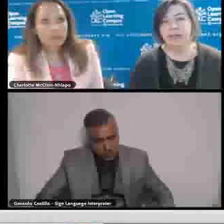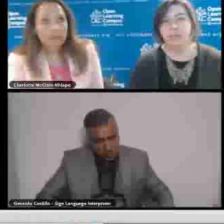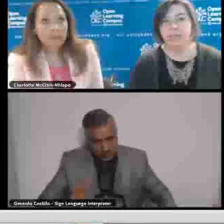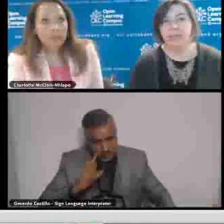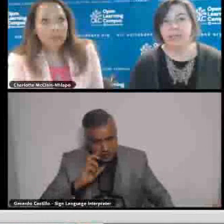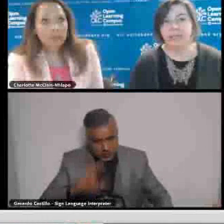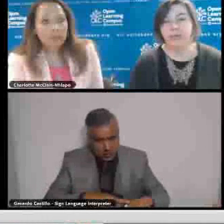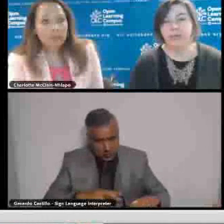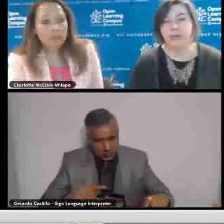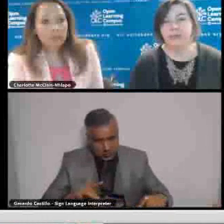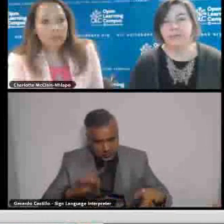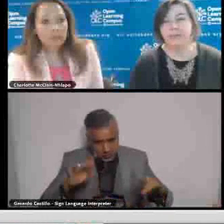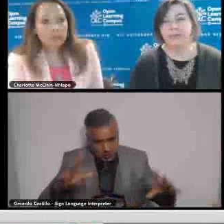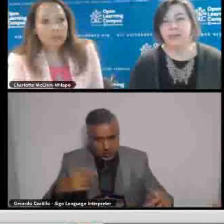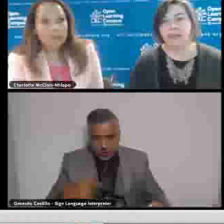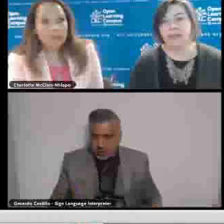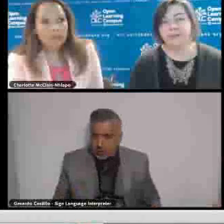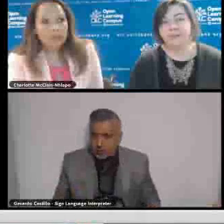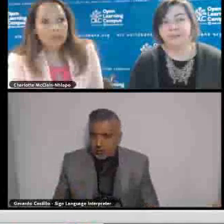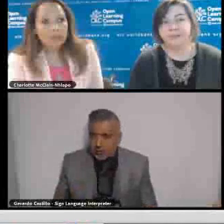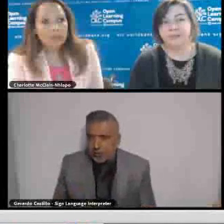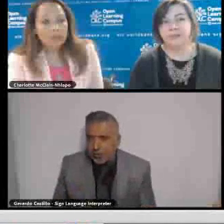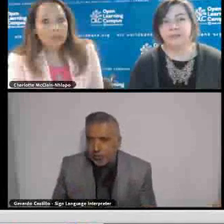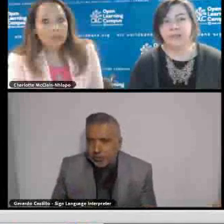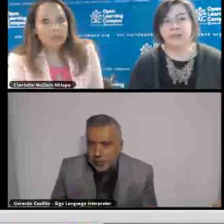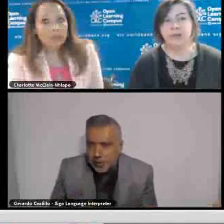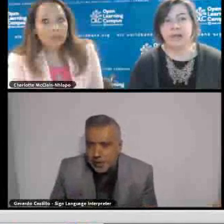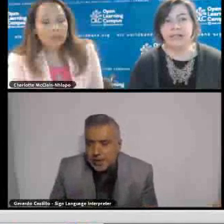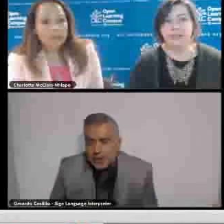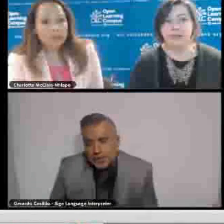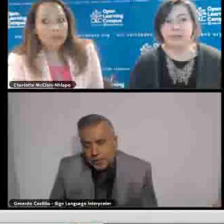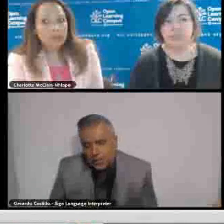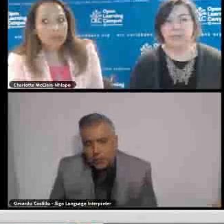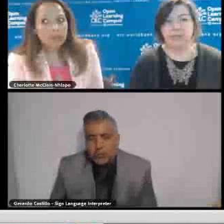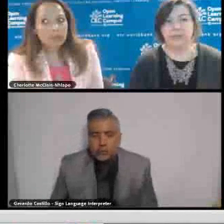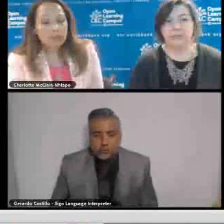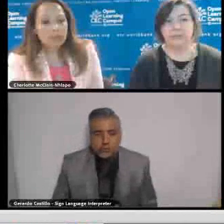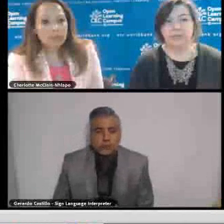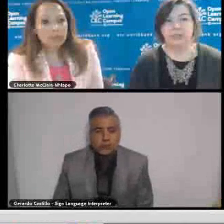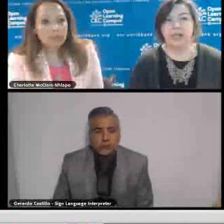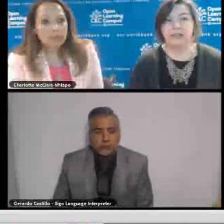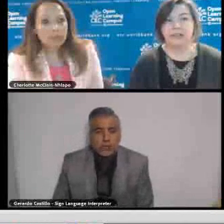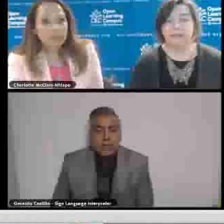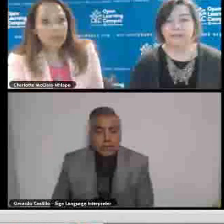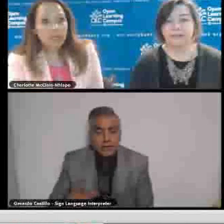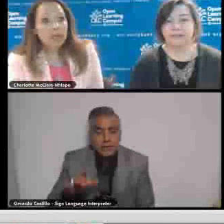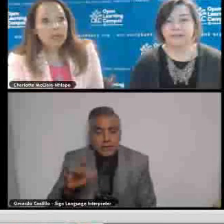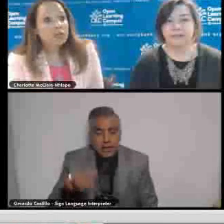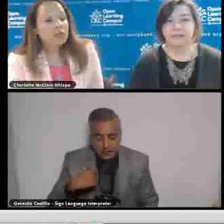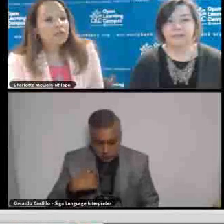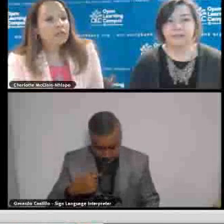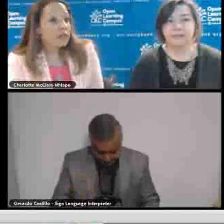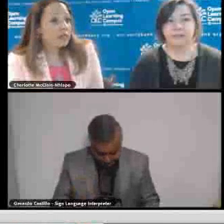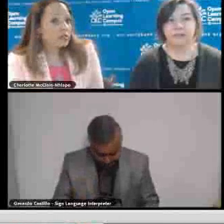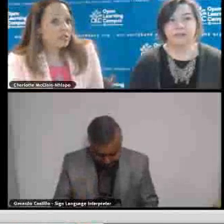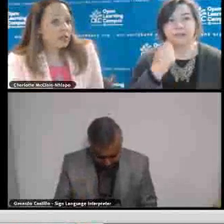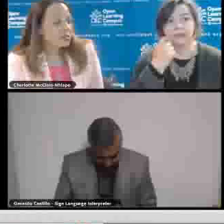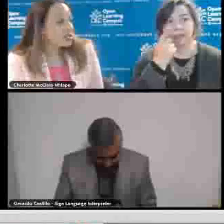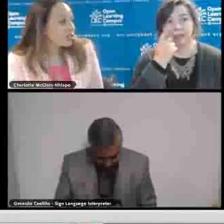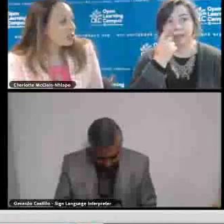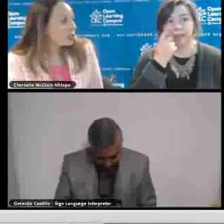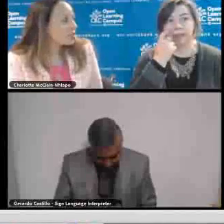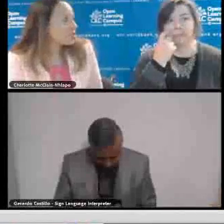we live with. Um, so that needs to be addressed. So, very interesting question.